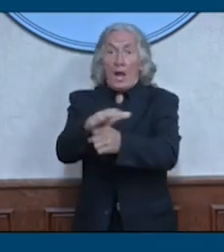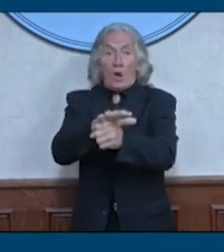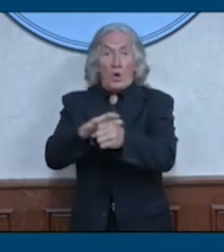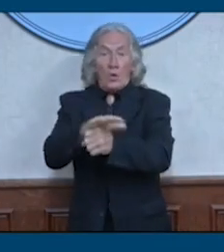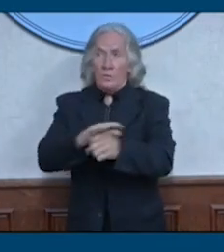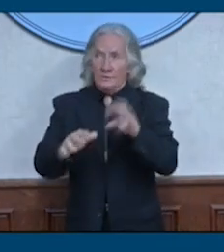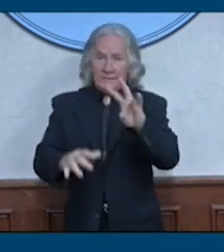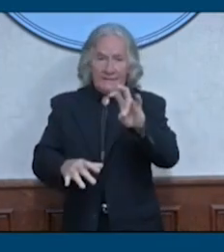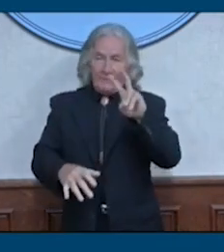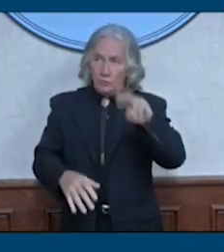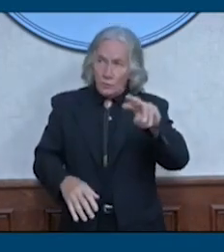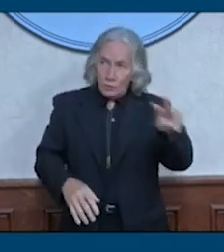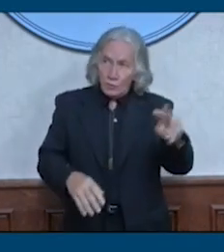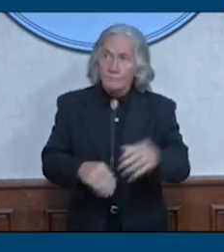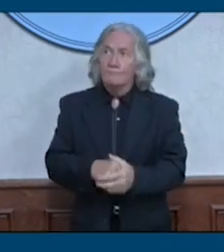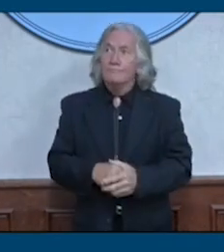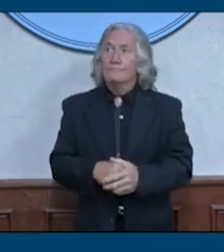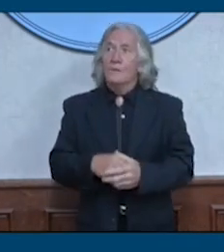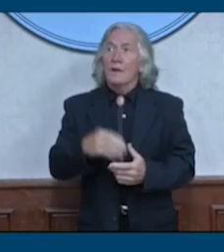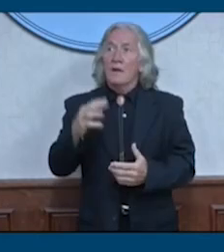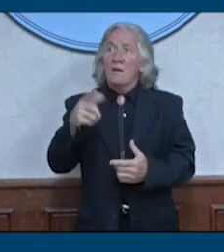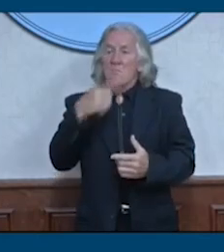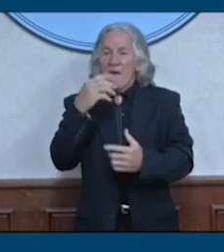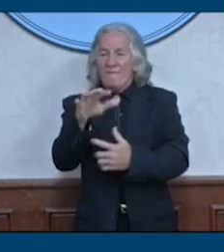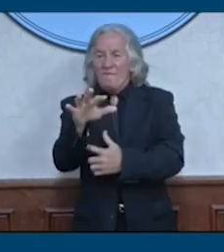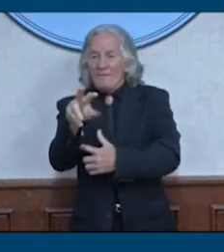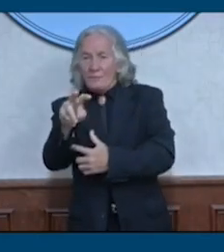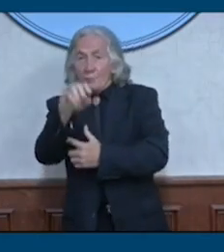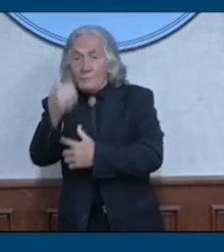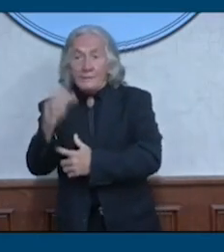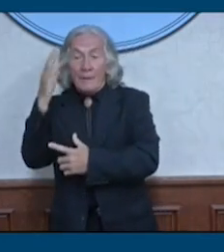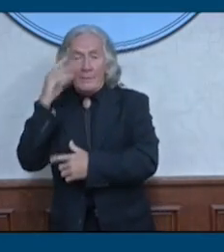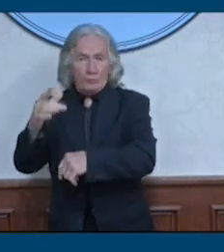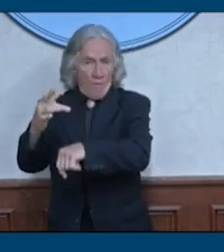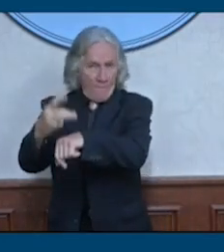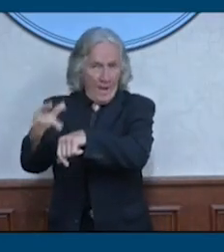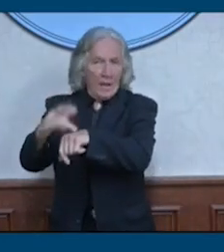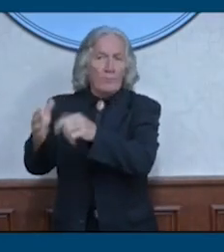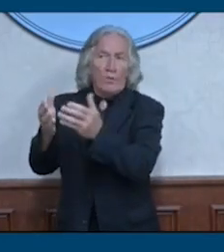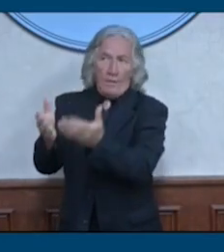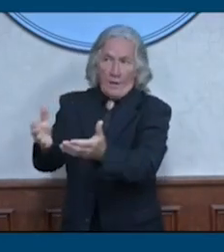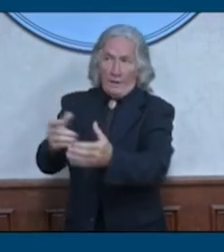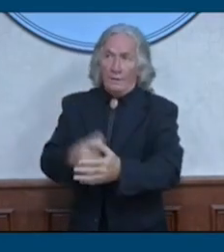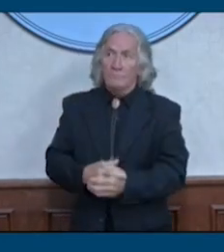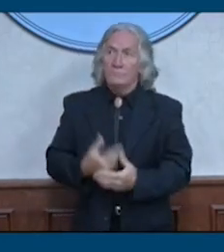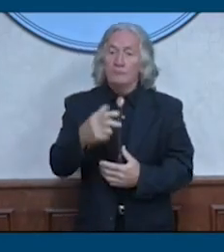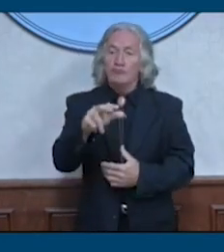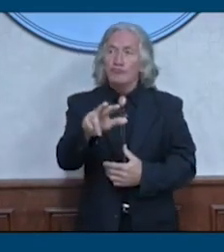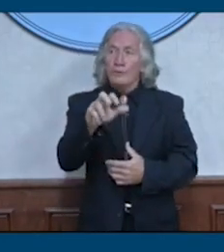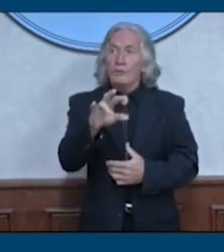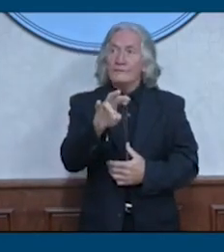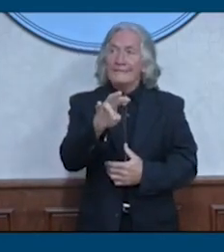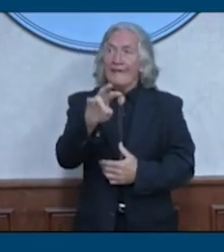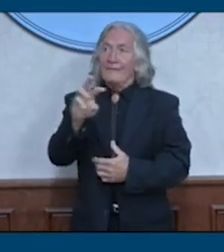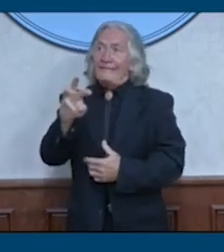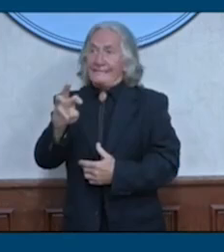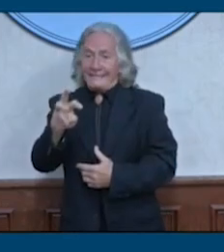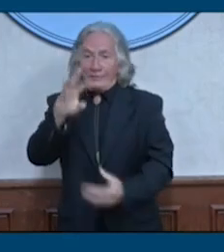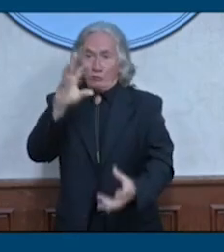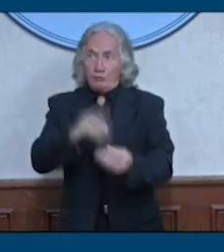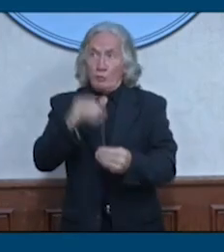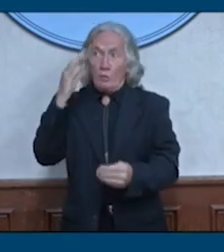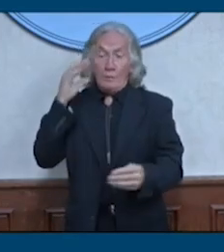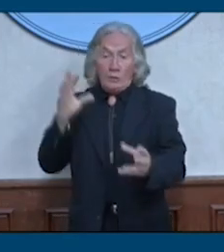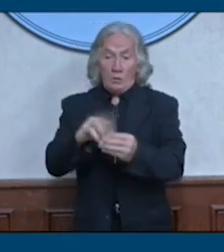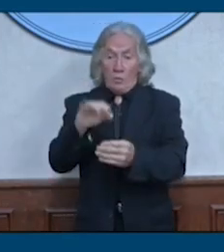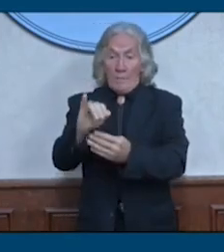beds is 722. About 52% of those beds are still available, meaning about 376. Total